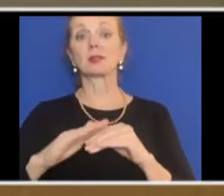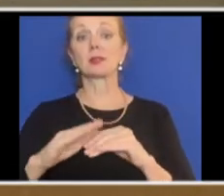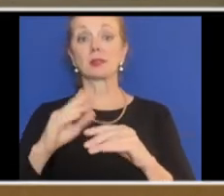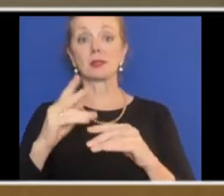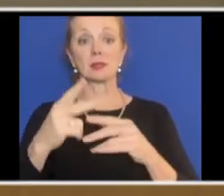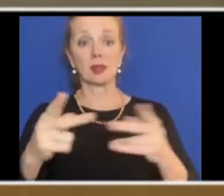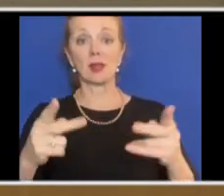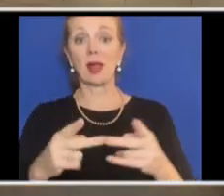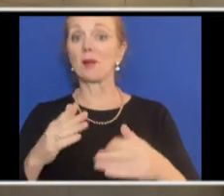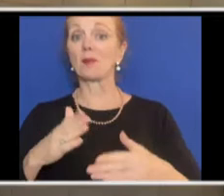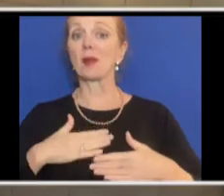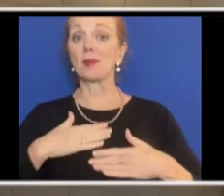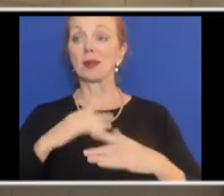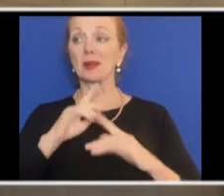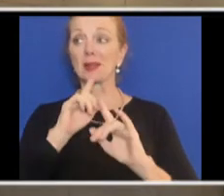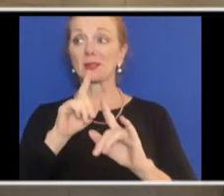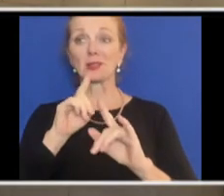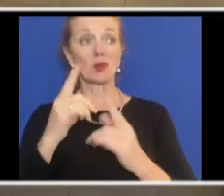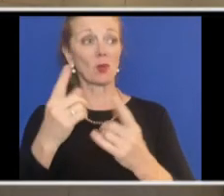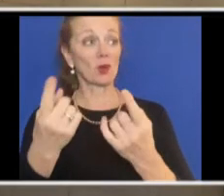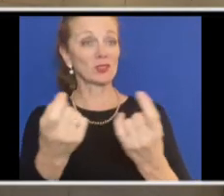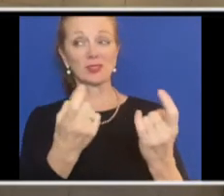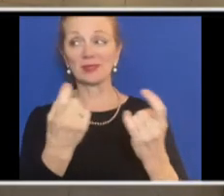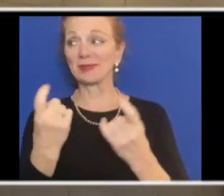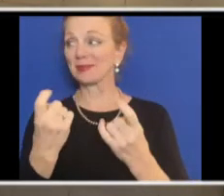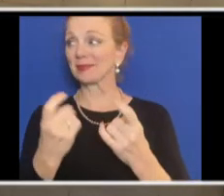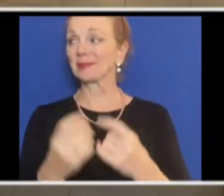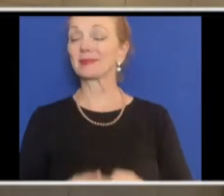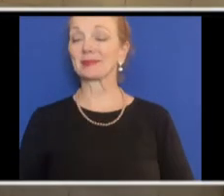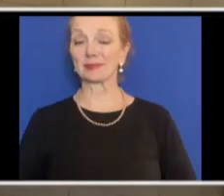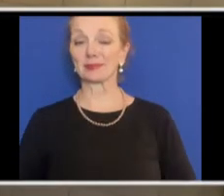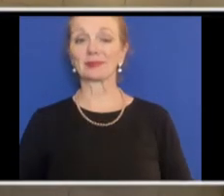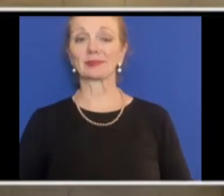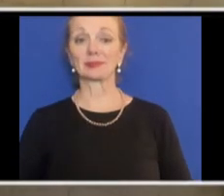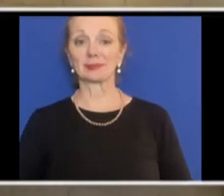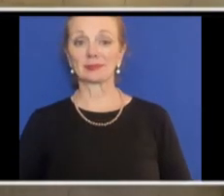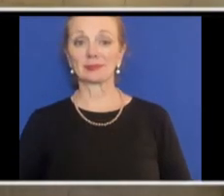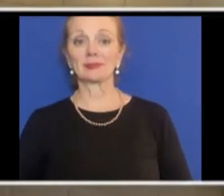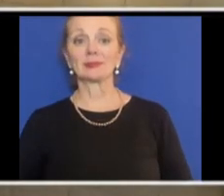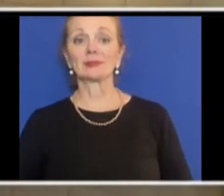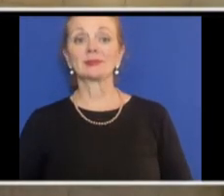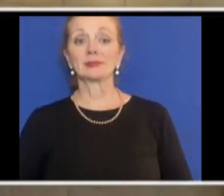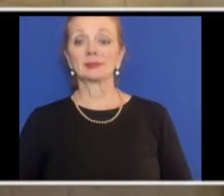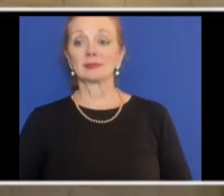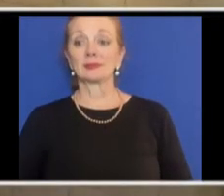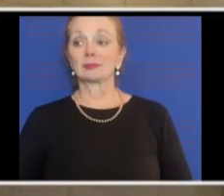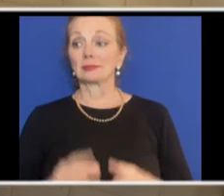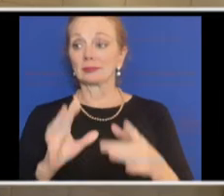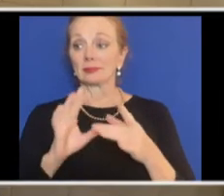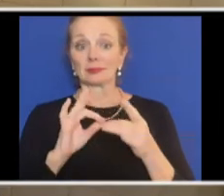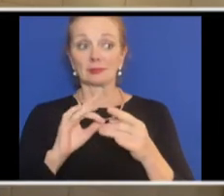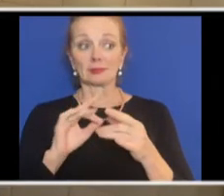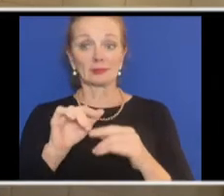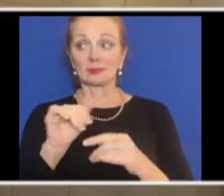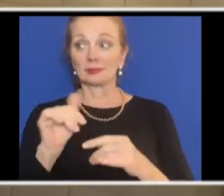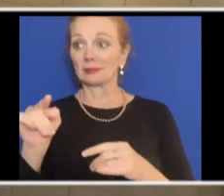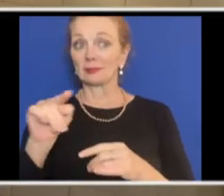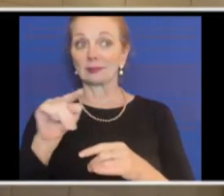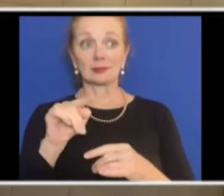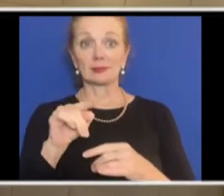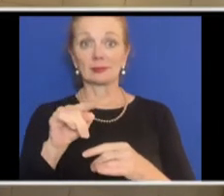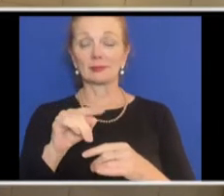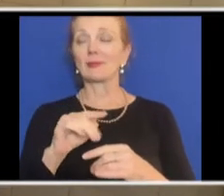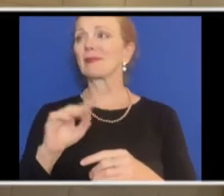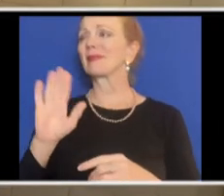questions thank you of course any comments questions circuit um I